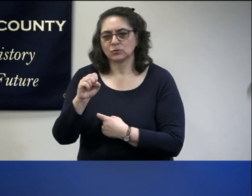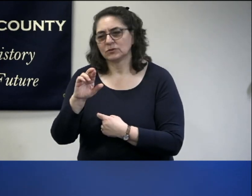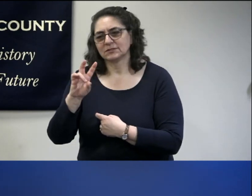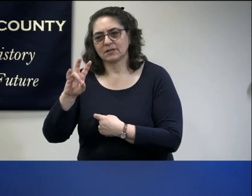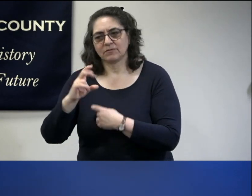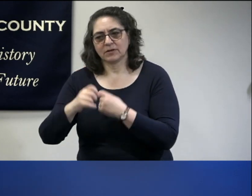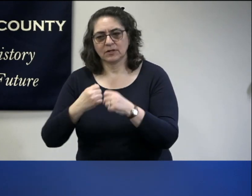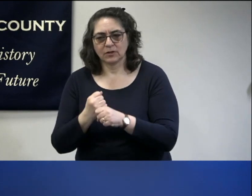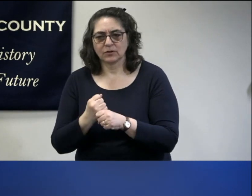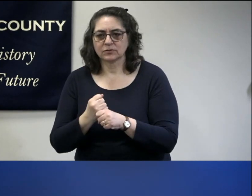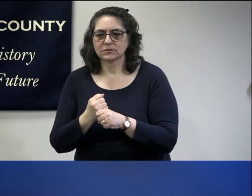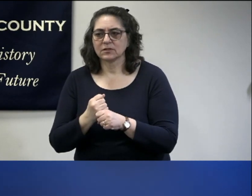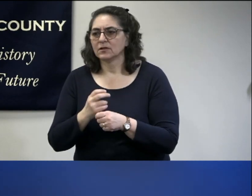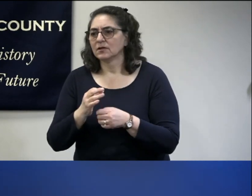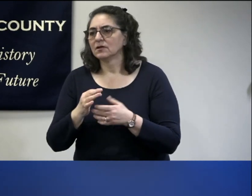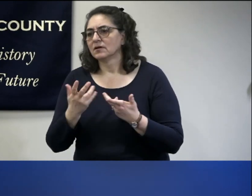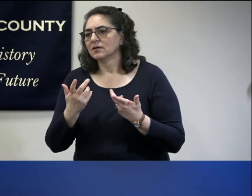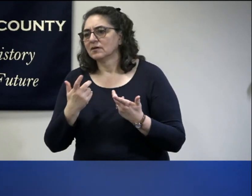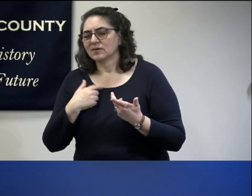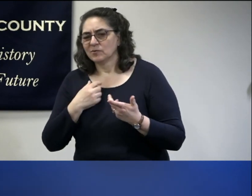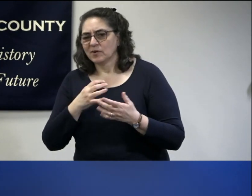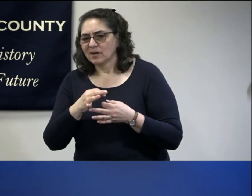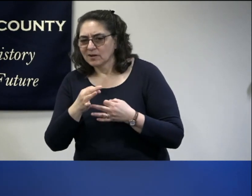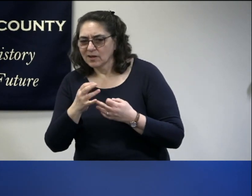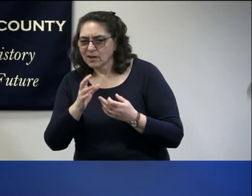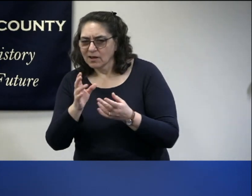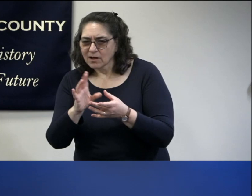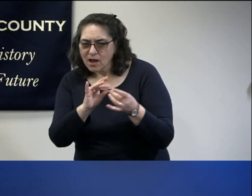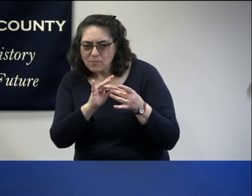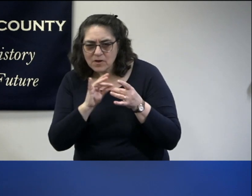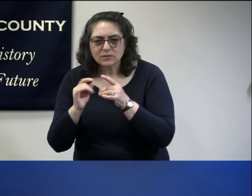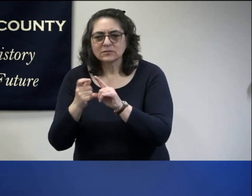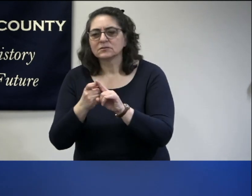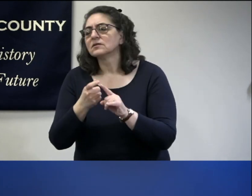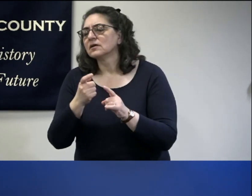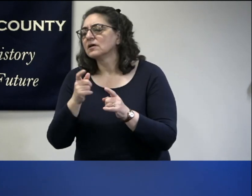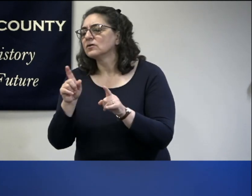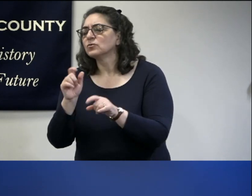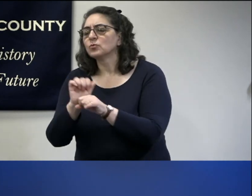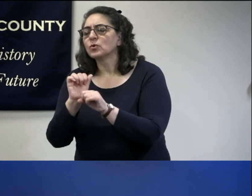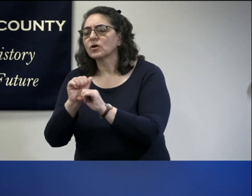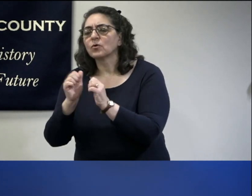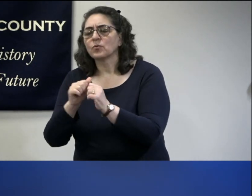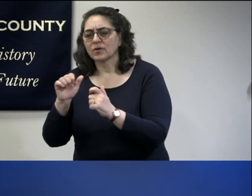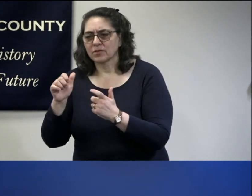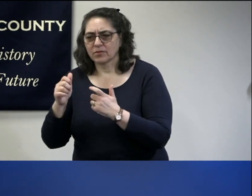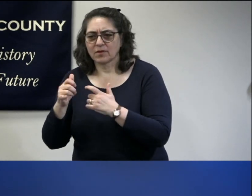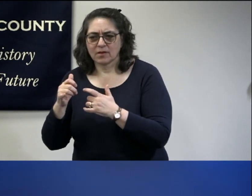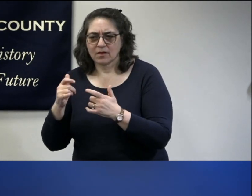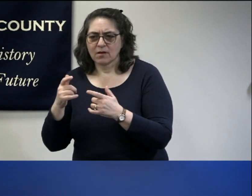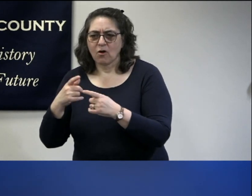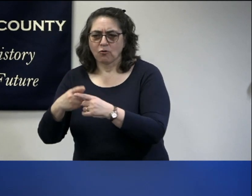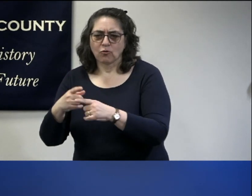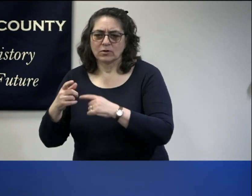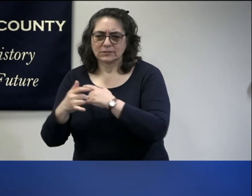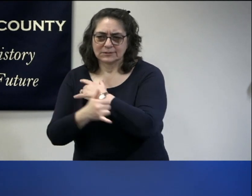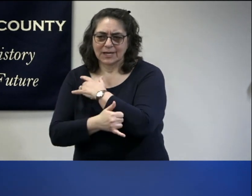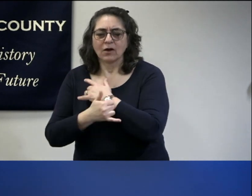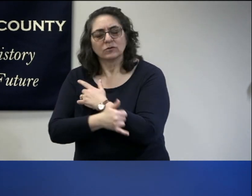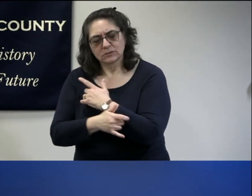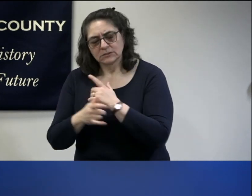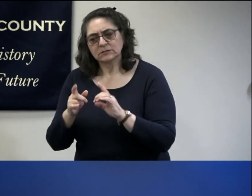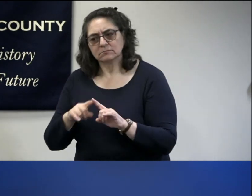relaying a comment, we've been speaking with other counties and working on cross-county partnerships, and Passaic County is seen as the model for